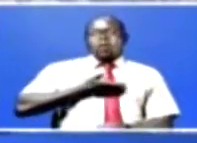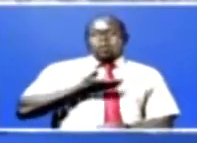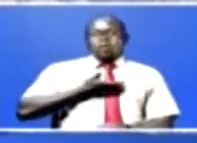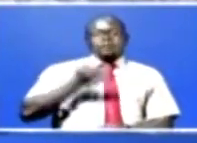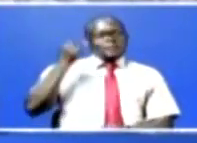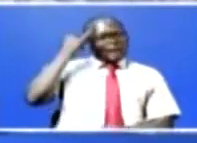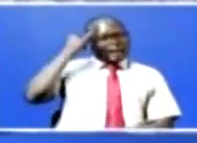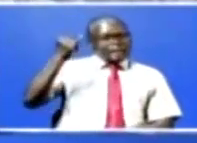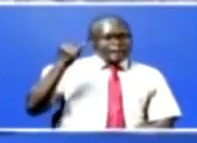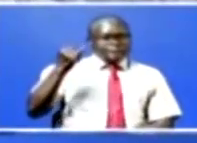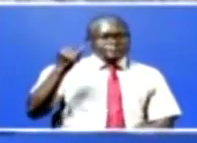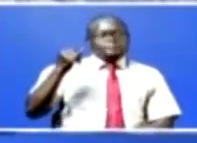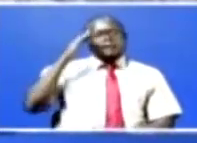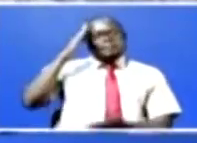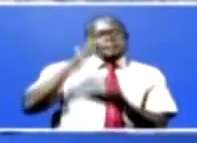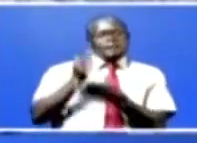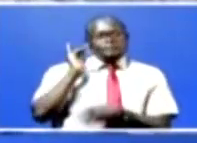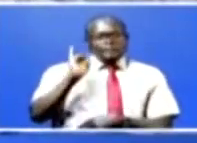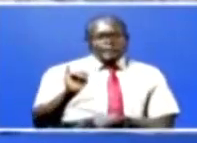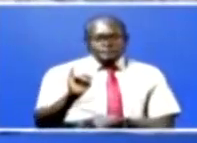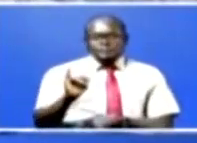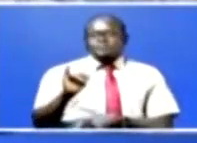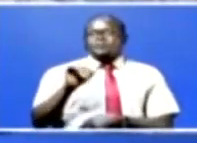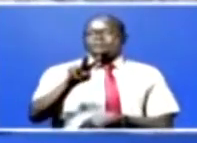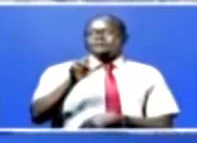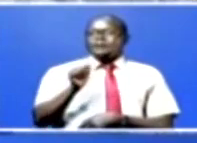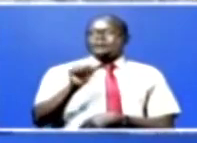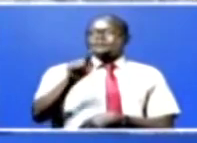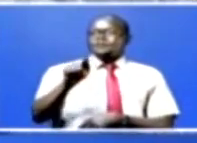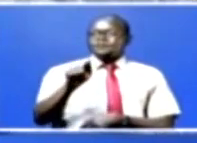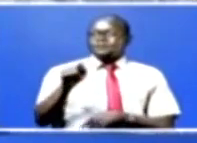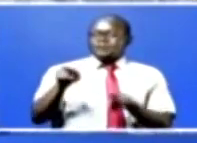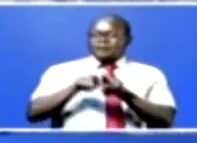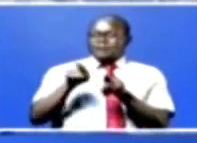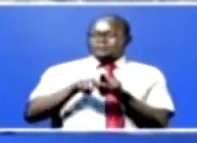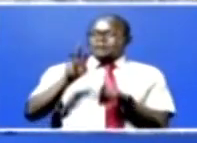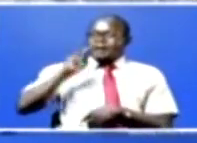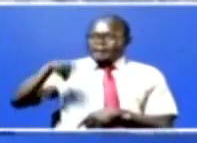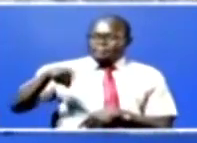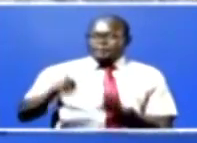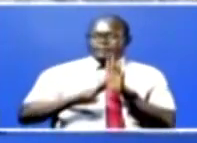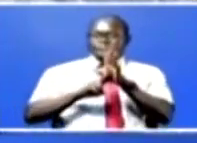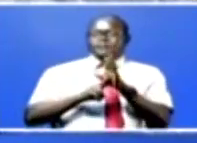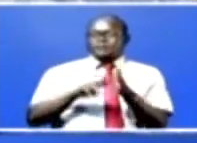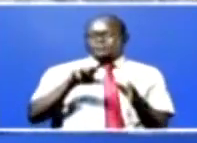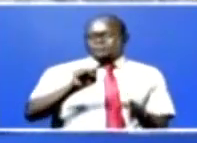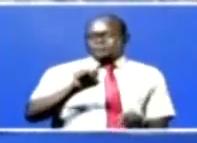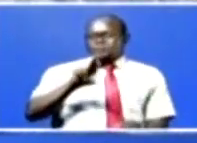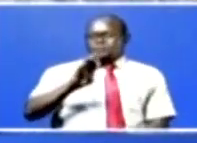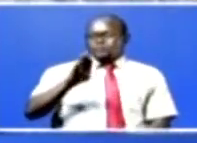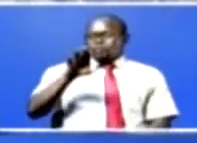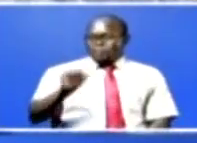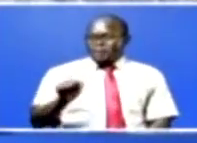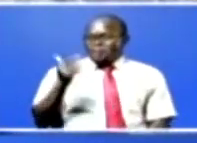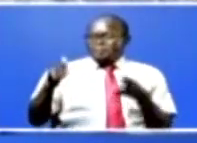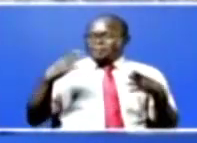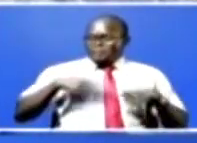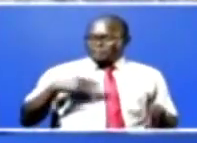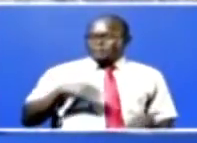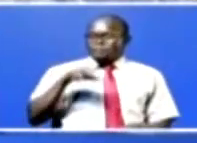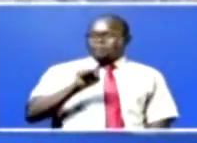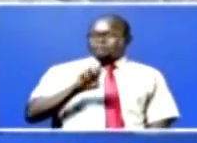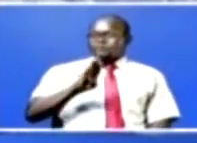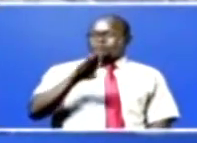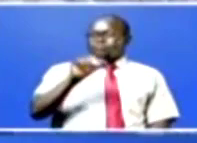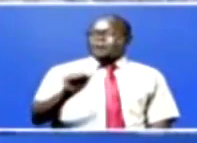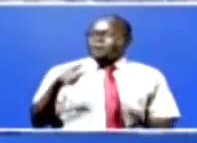conscience, probably he believed that that VAT, as a member of parliament representing Suba, maybe the people of Suba told him